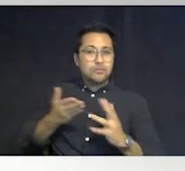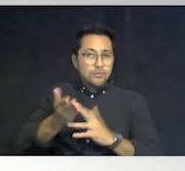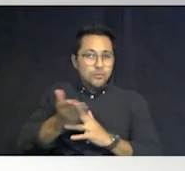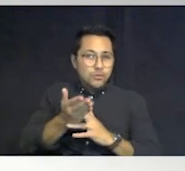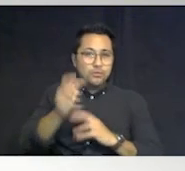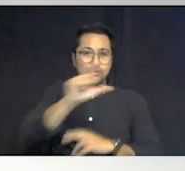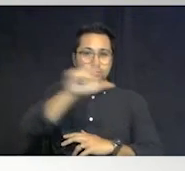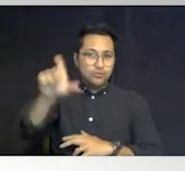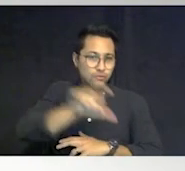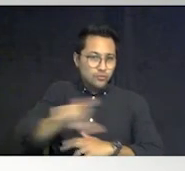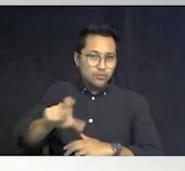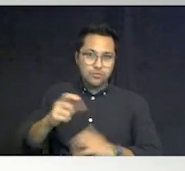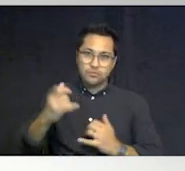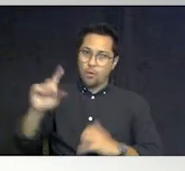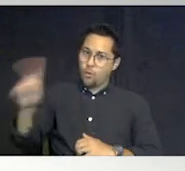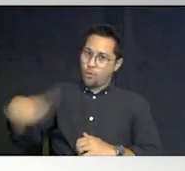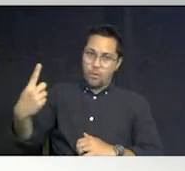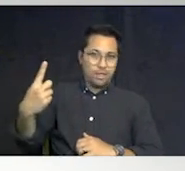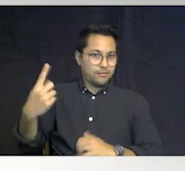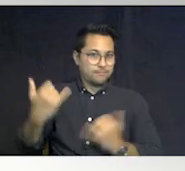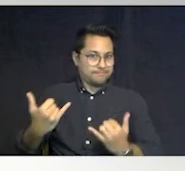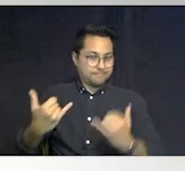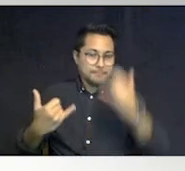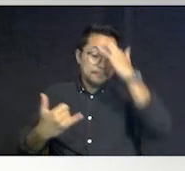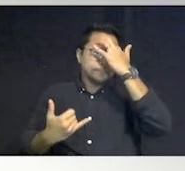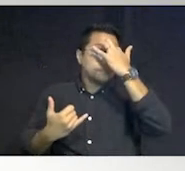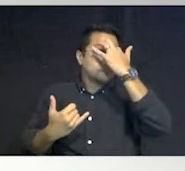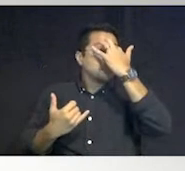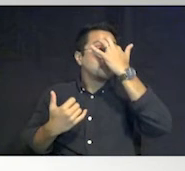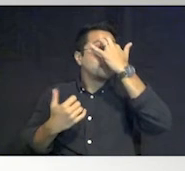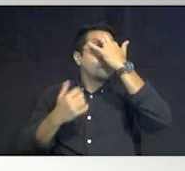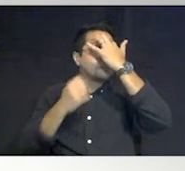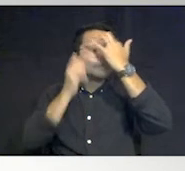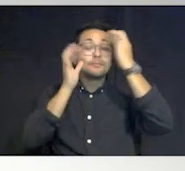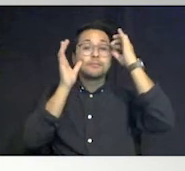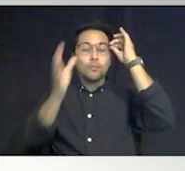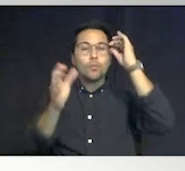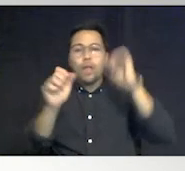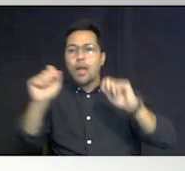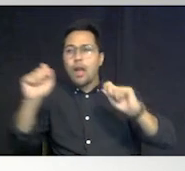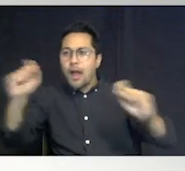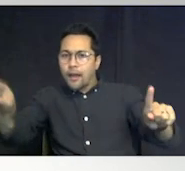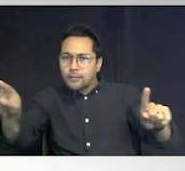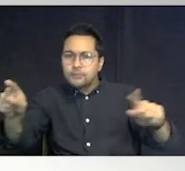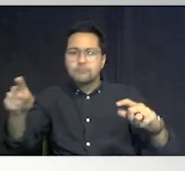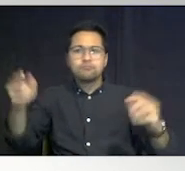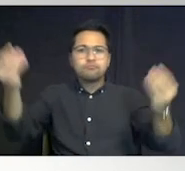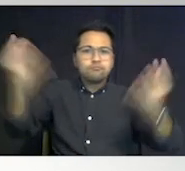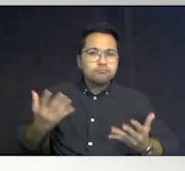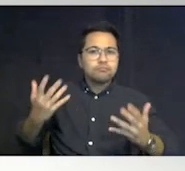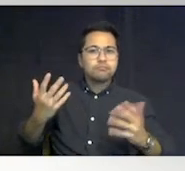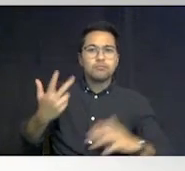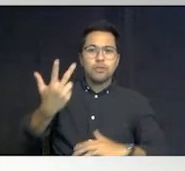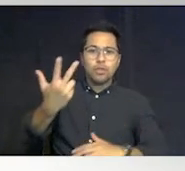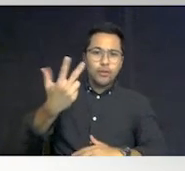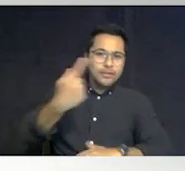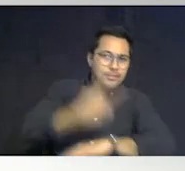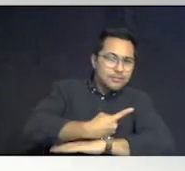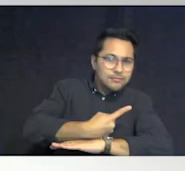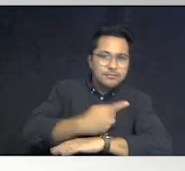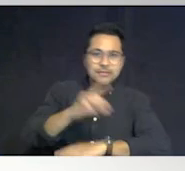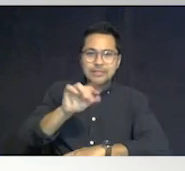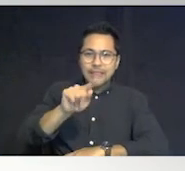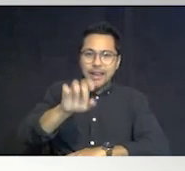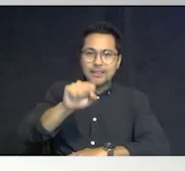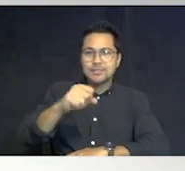only. Both parties will then be asked to provide 3 dates and times that they are available, and this process is from 3 to